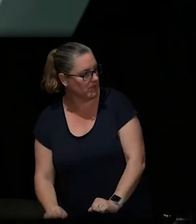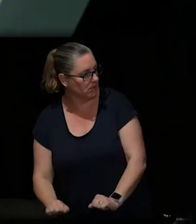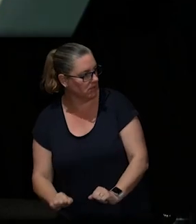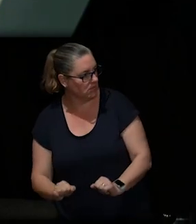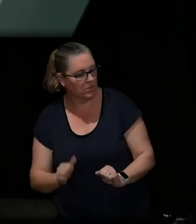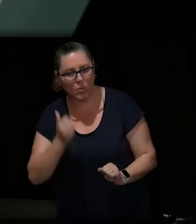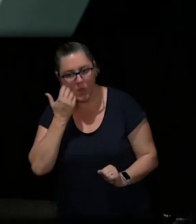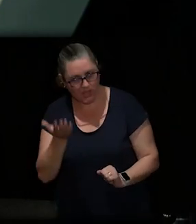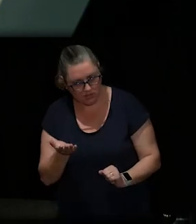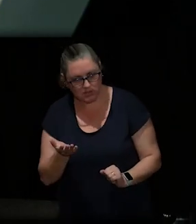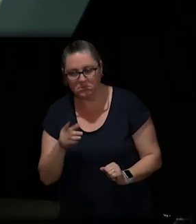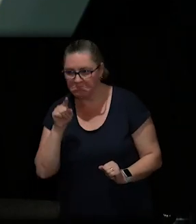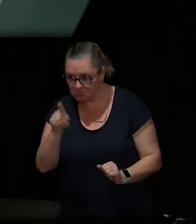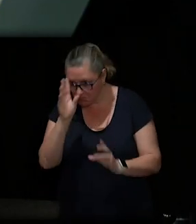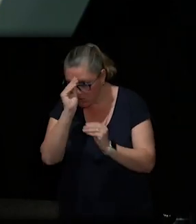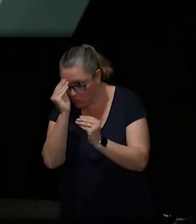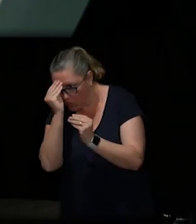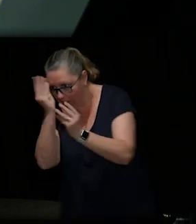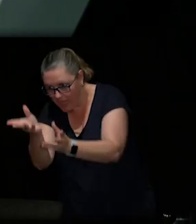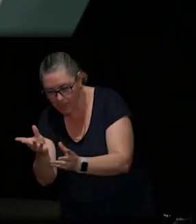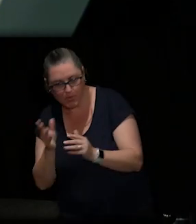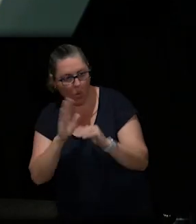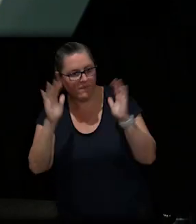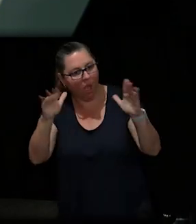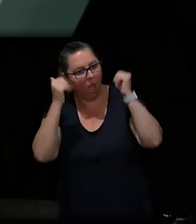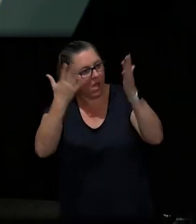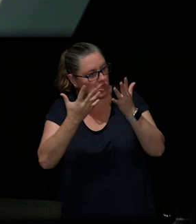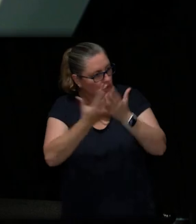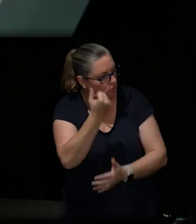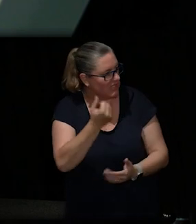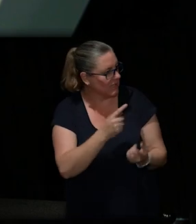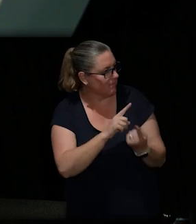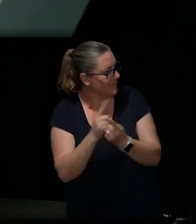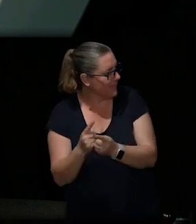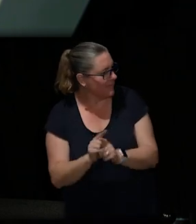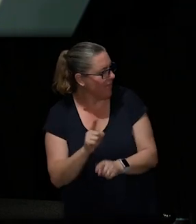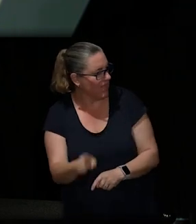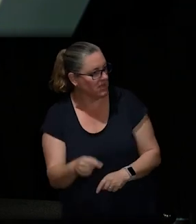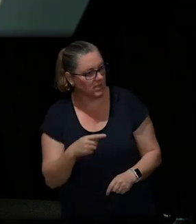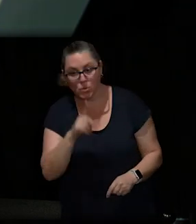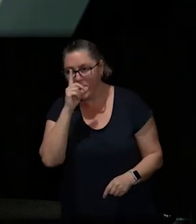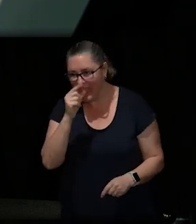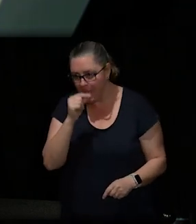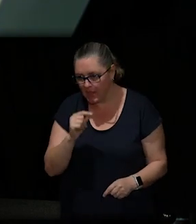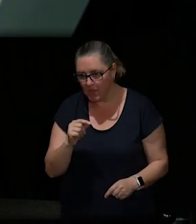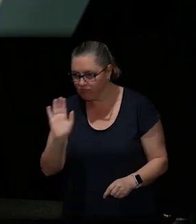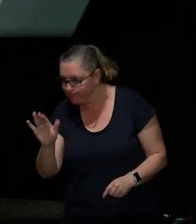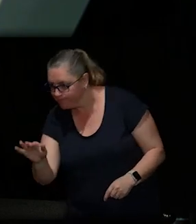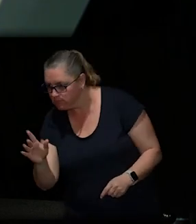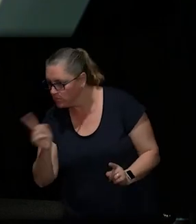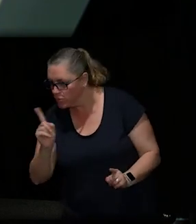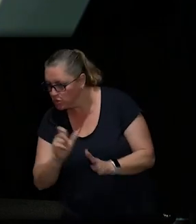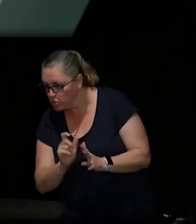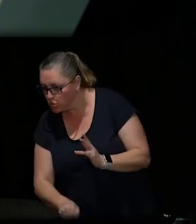on high security things and so on. So they can always be there as a resource in a better way,